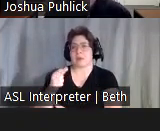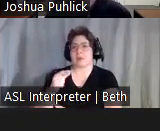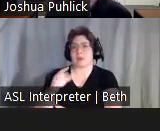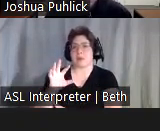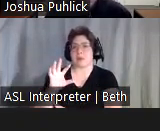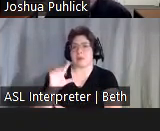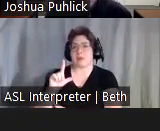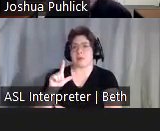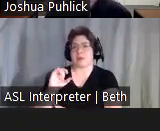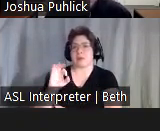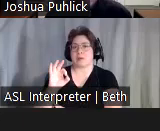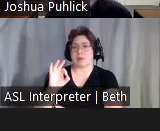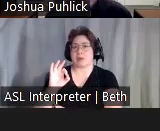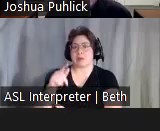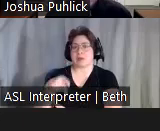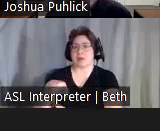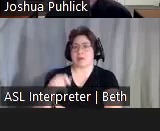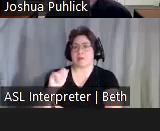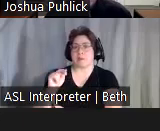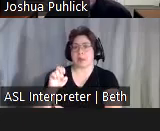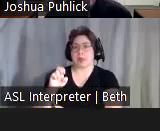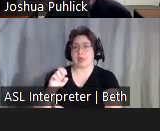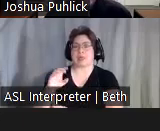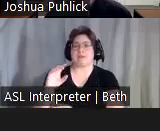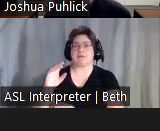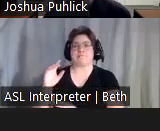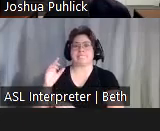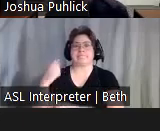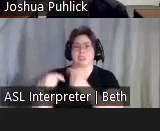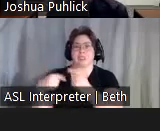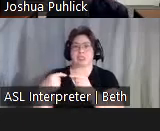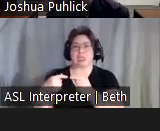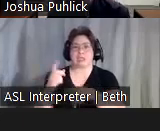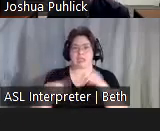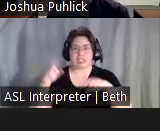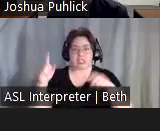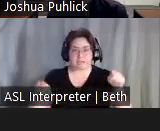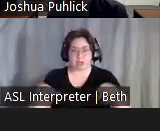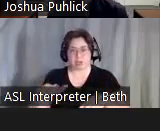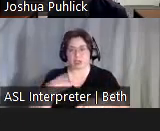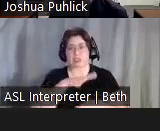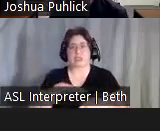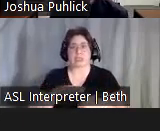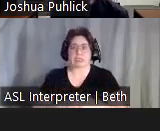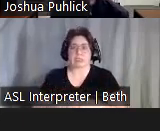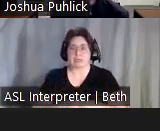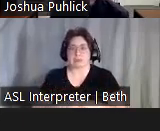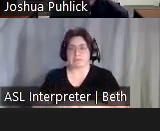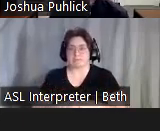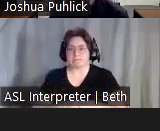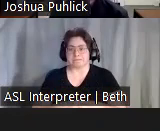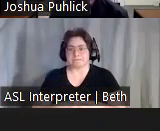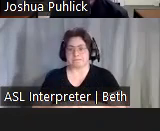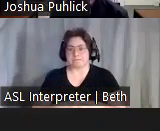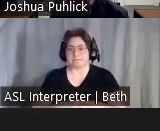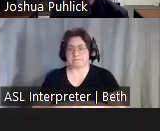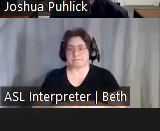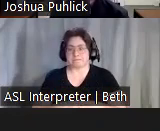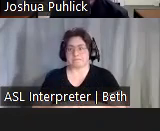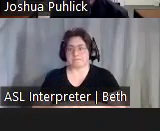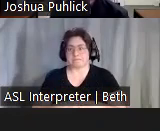its range? Yeah,